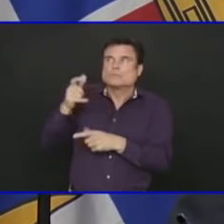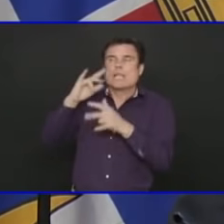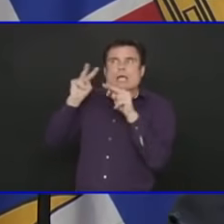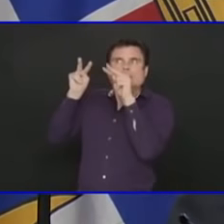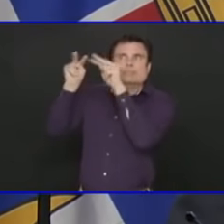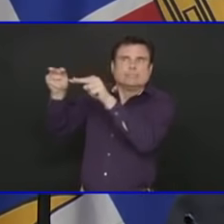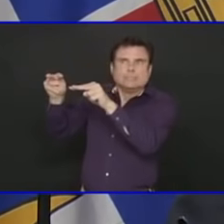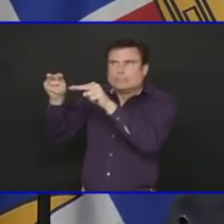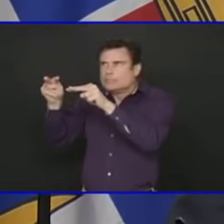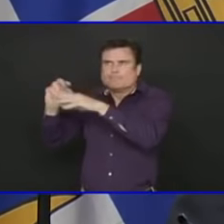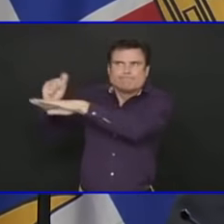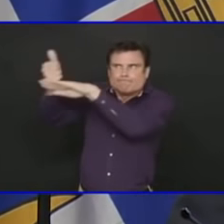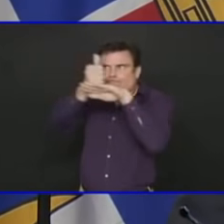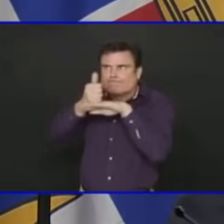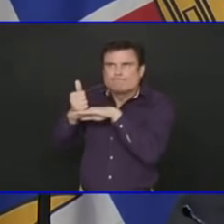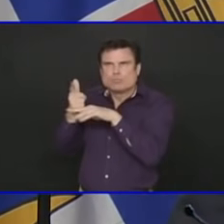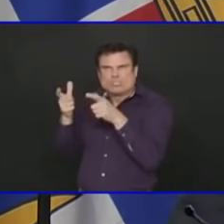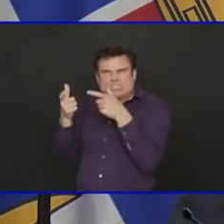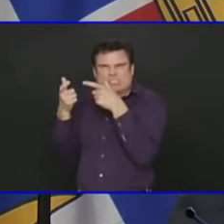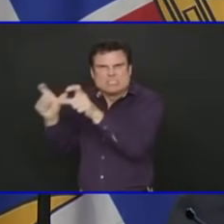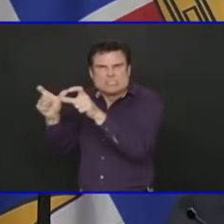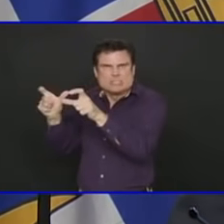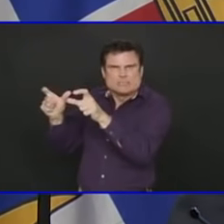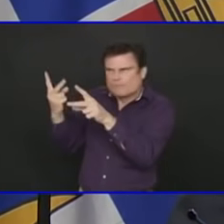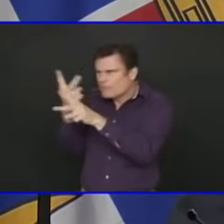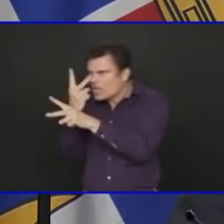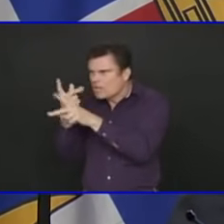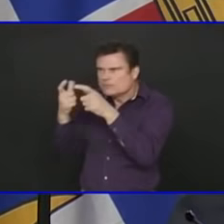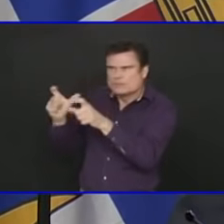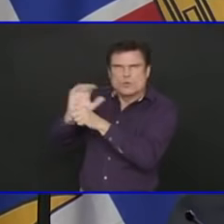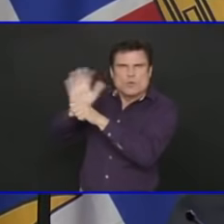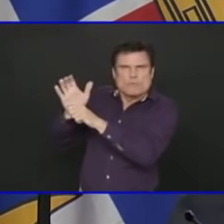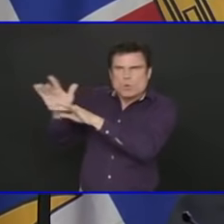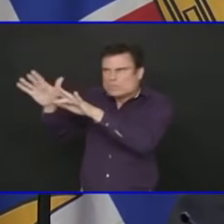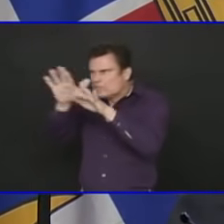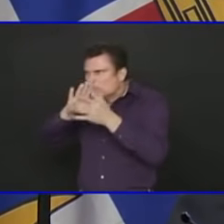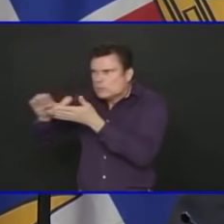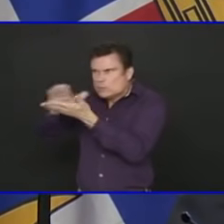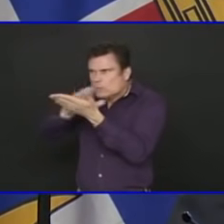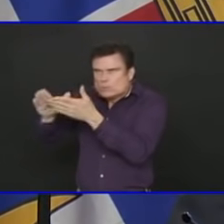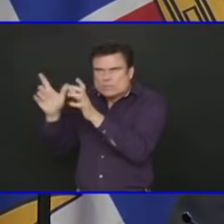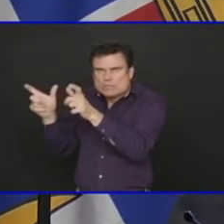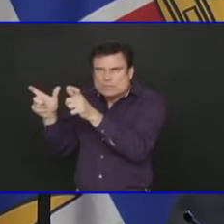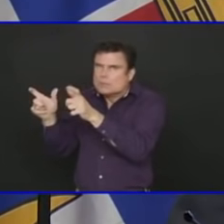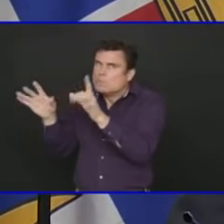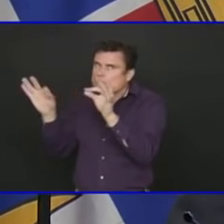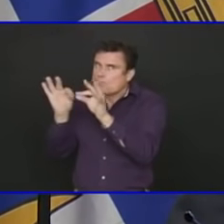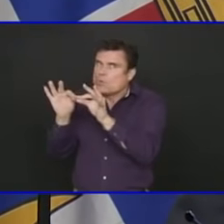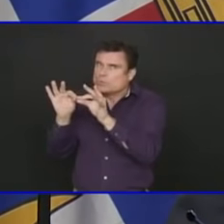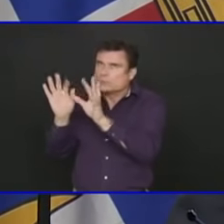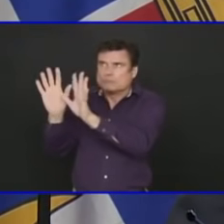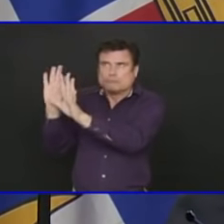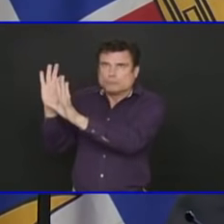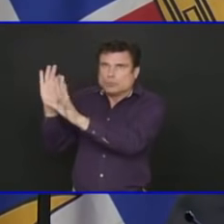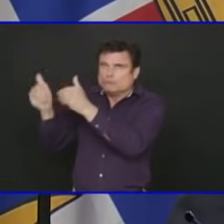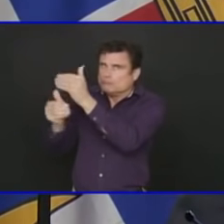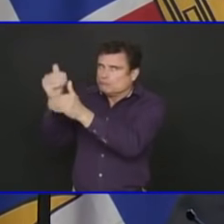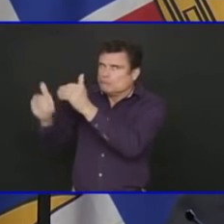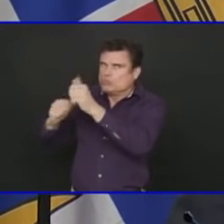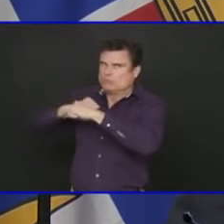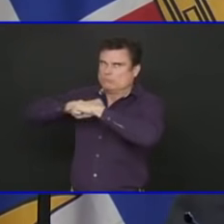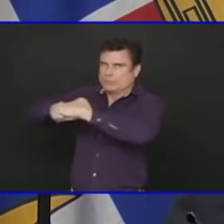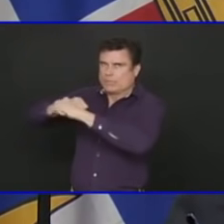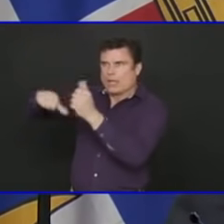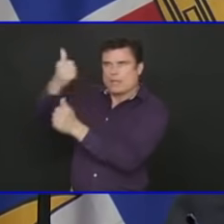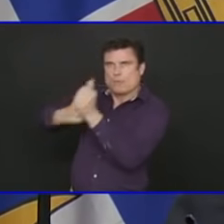that is really important to help protect everybody who is on site there. But when people are coming back from an